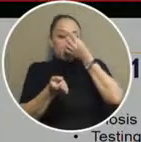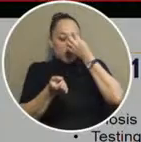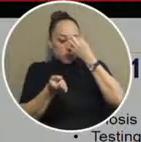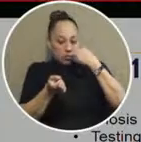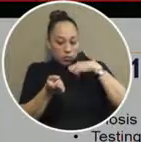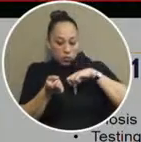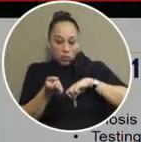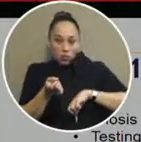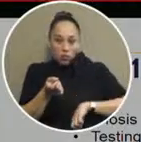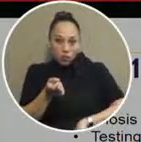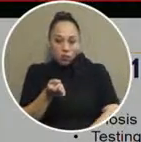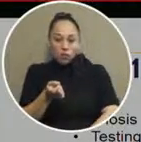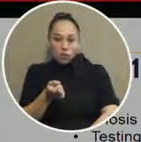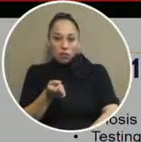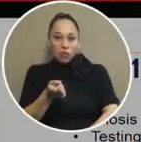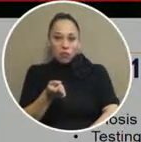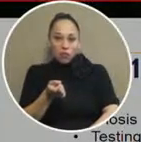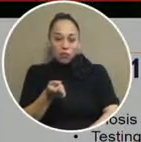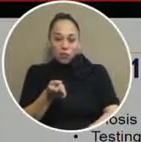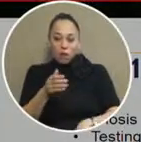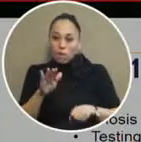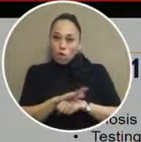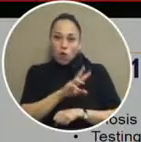the fully strong virus,